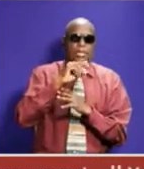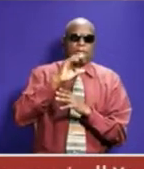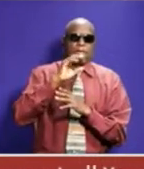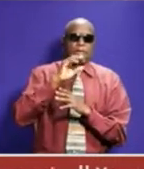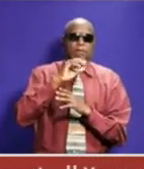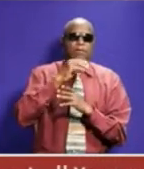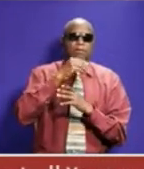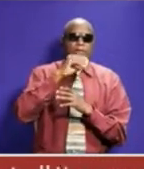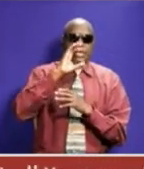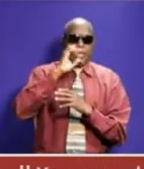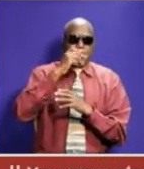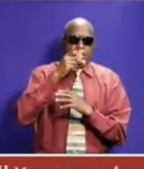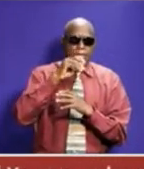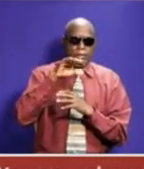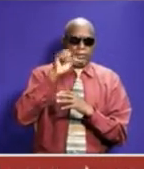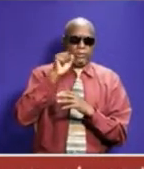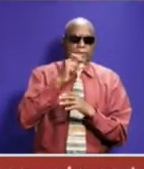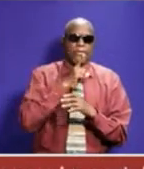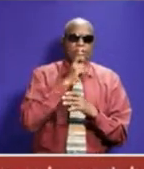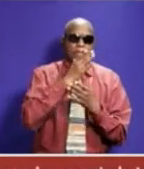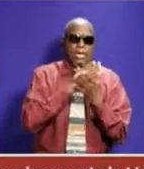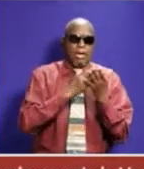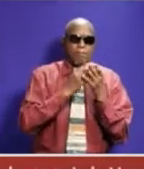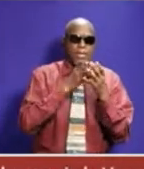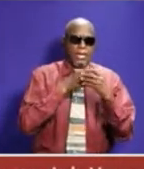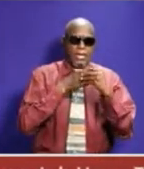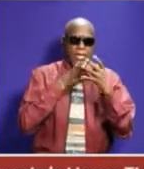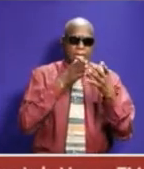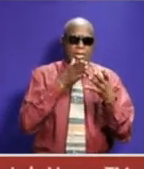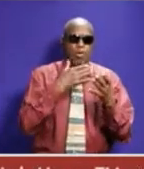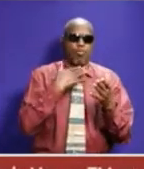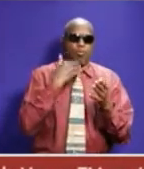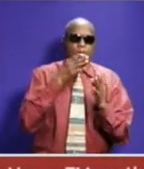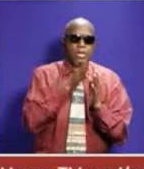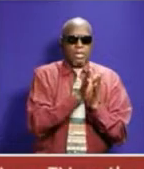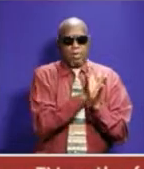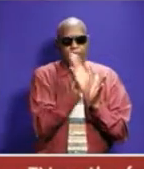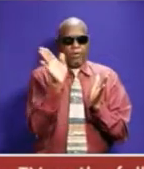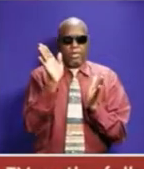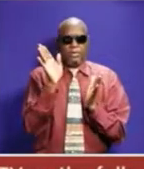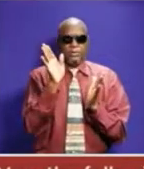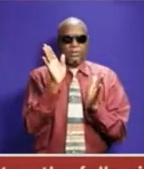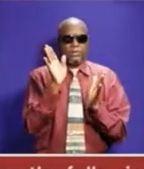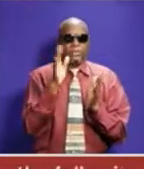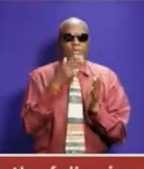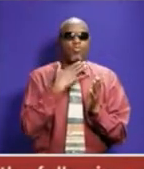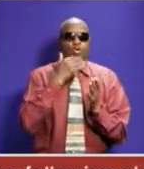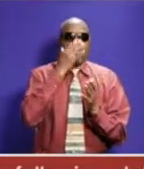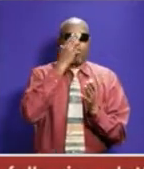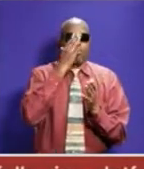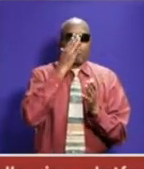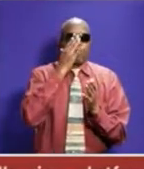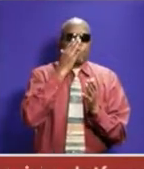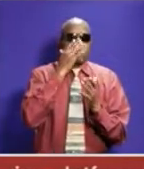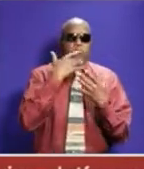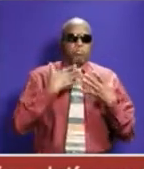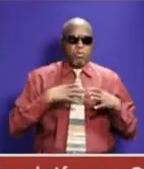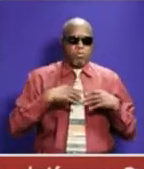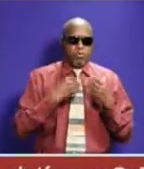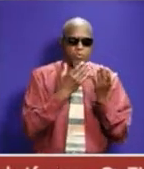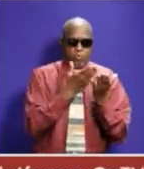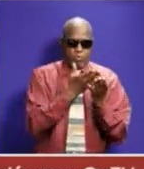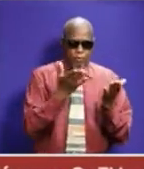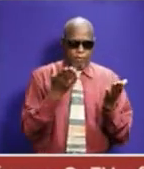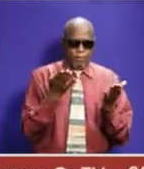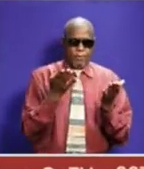Kinyanjui, have opined that some leaders are working towards subverting the will of the people. Furthermore, NCCK has